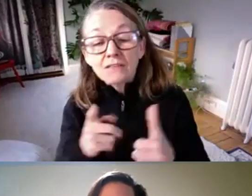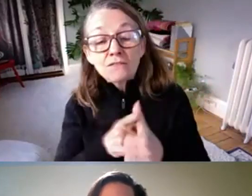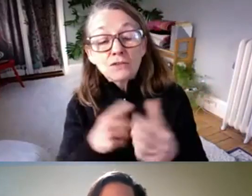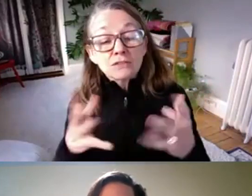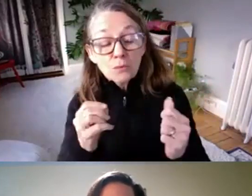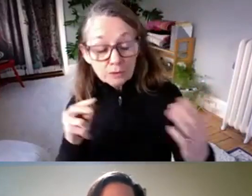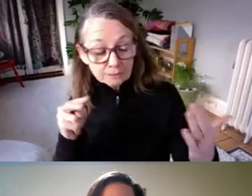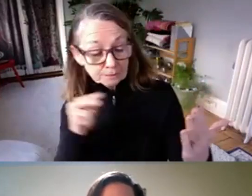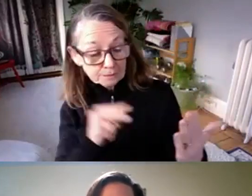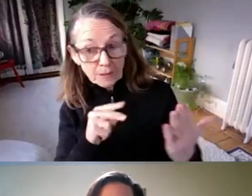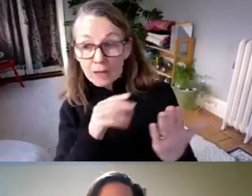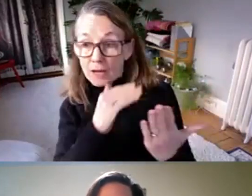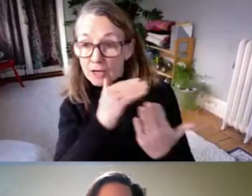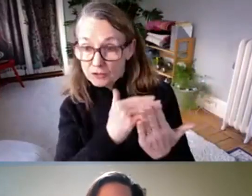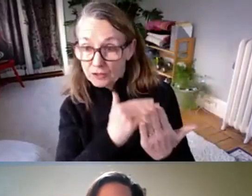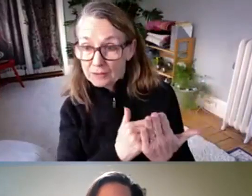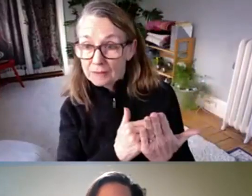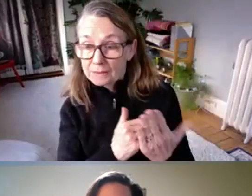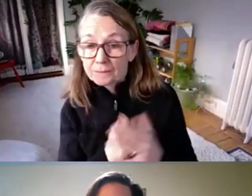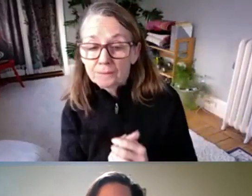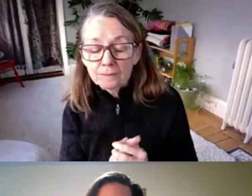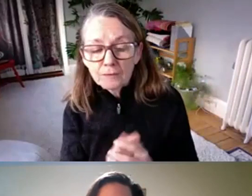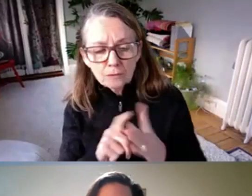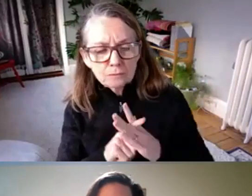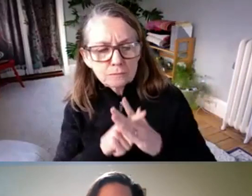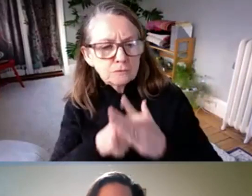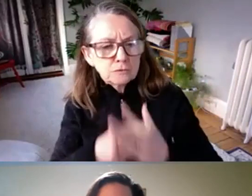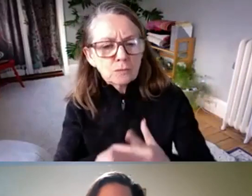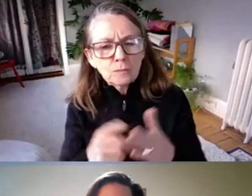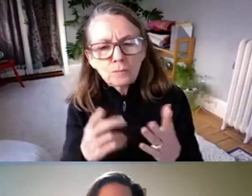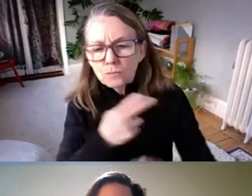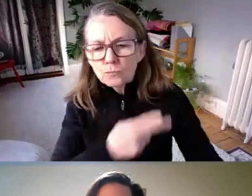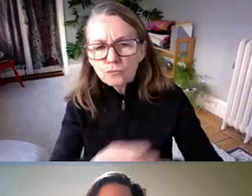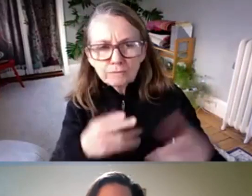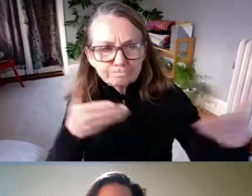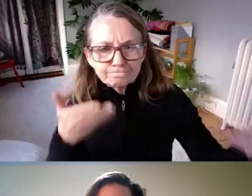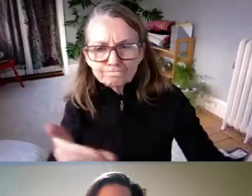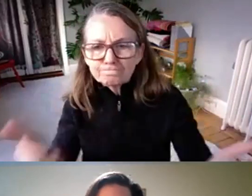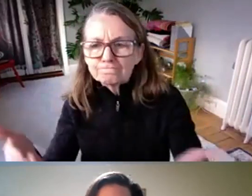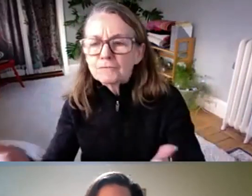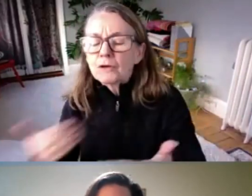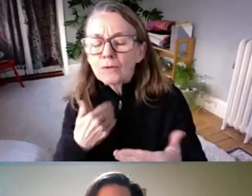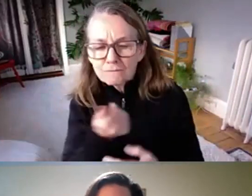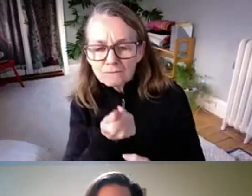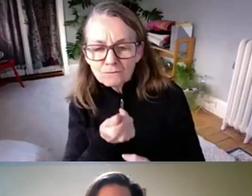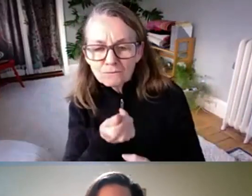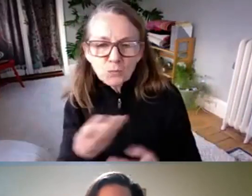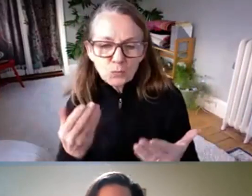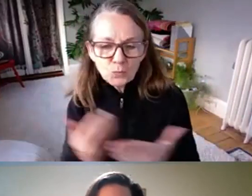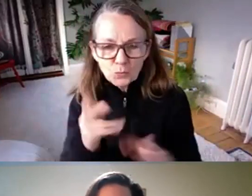agenda. And we're going to start with brief introduction. I know we have some new people here